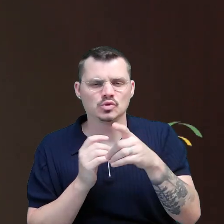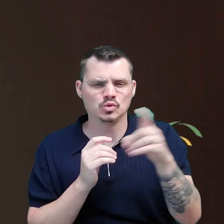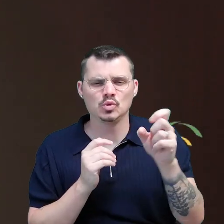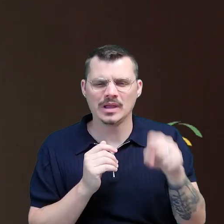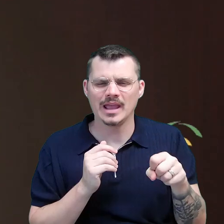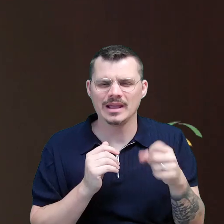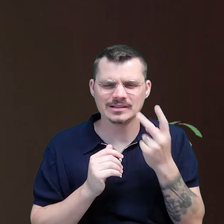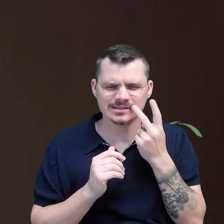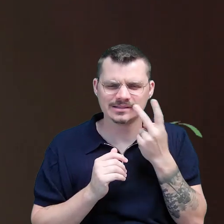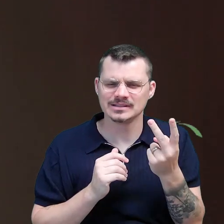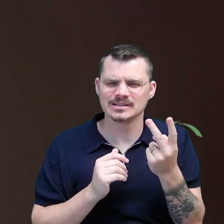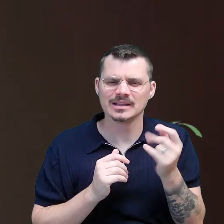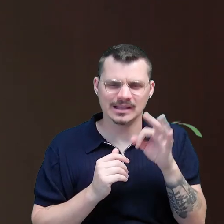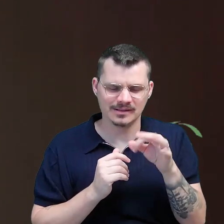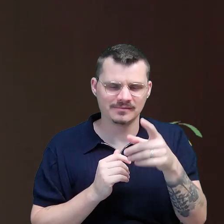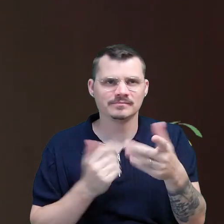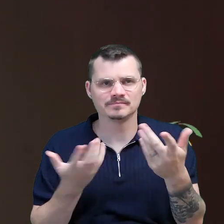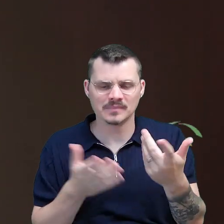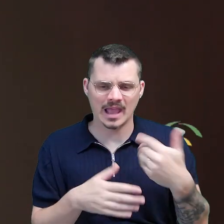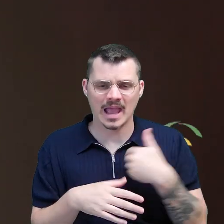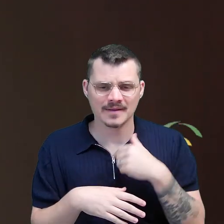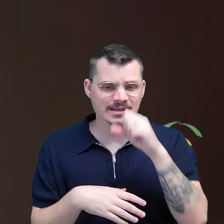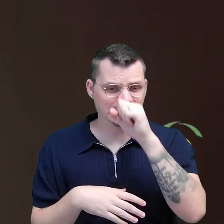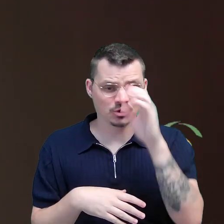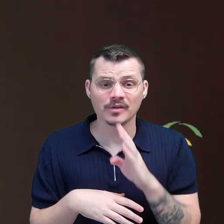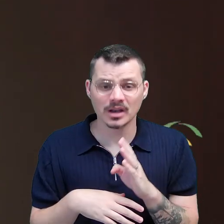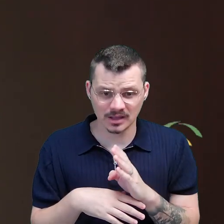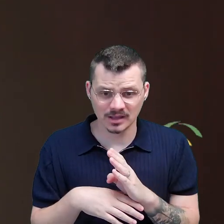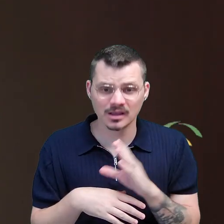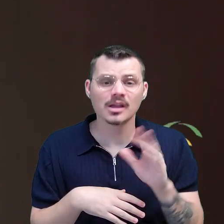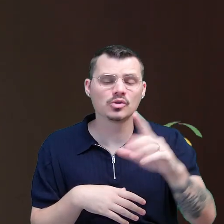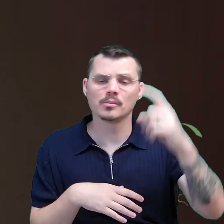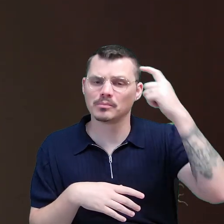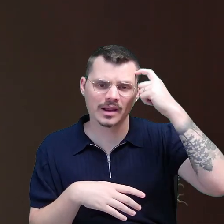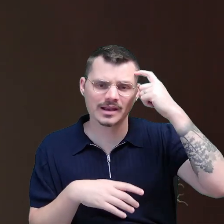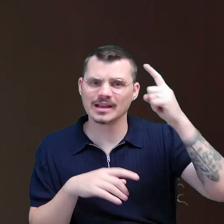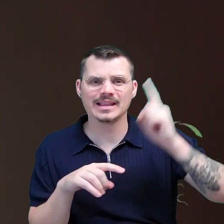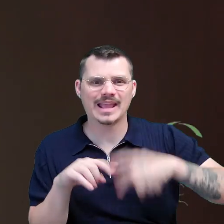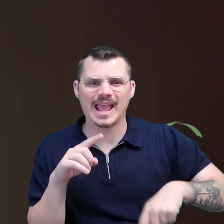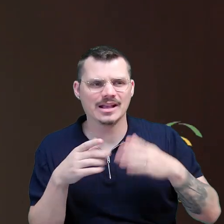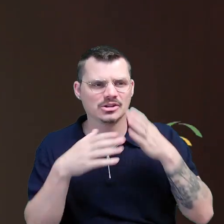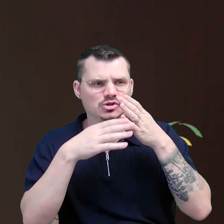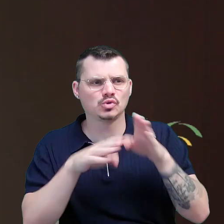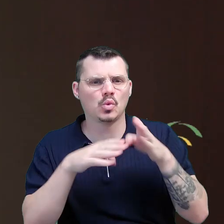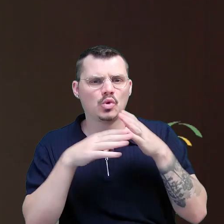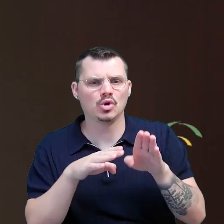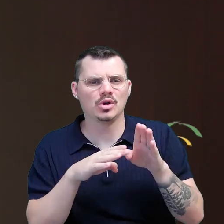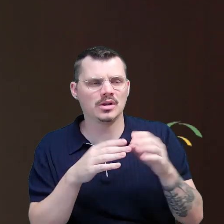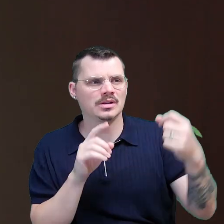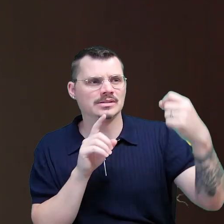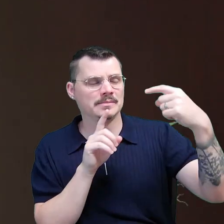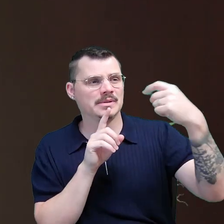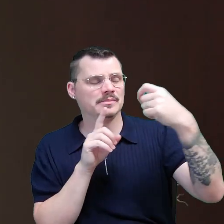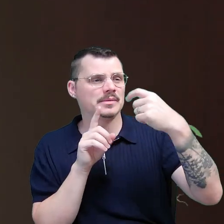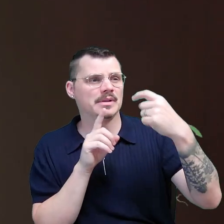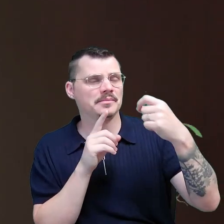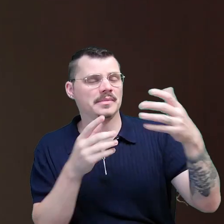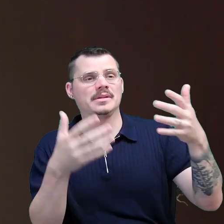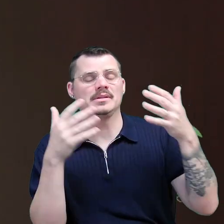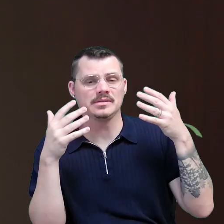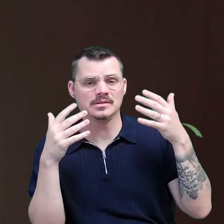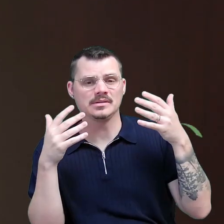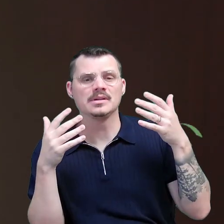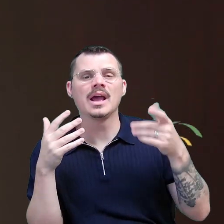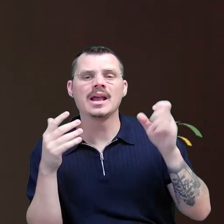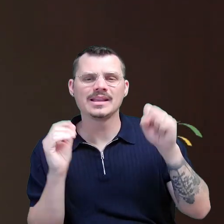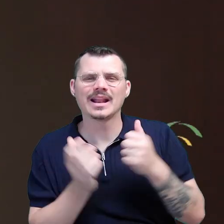how if you have schizophrenia and your brain cannot sort incoming stimuli,